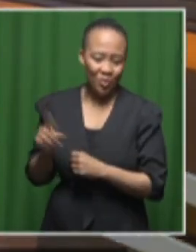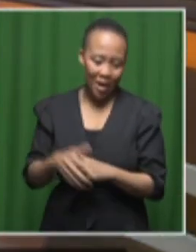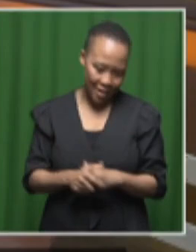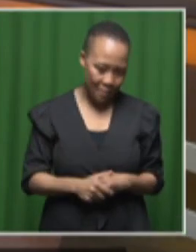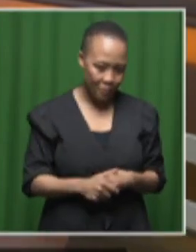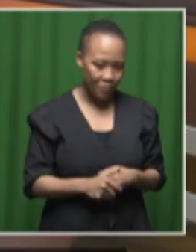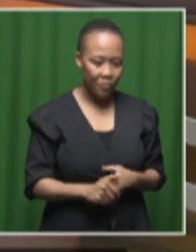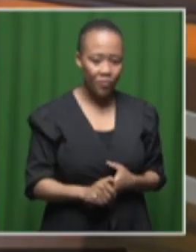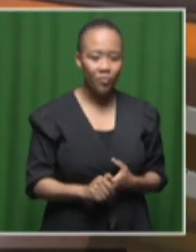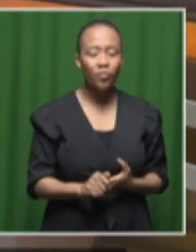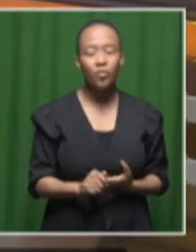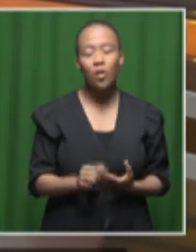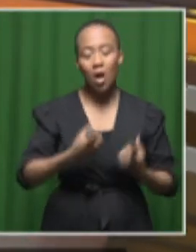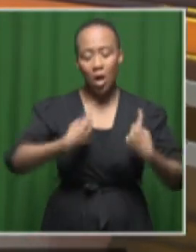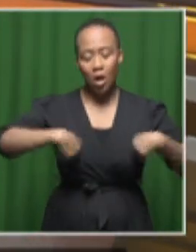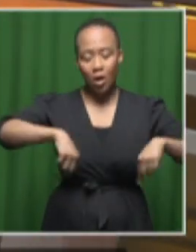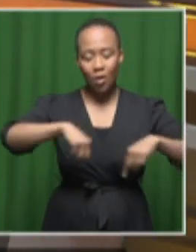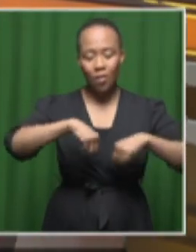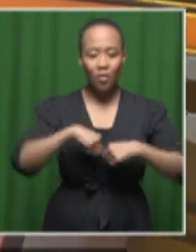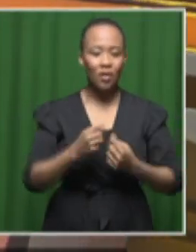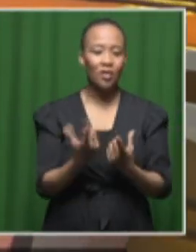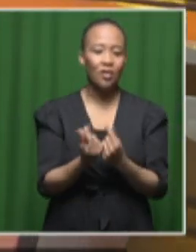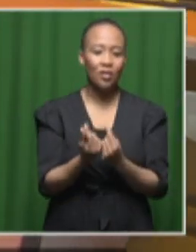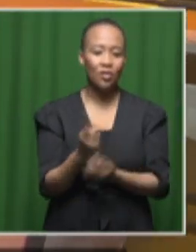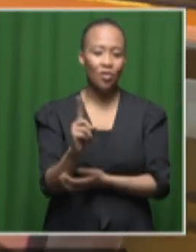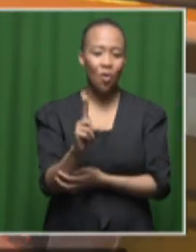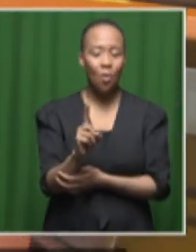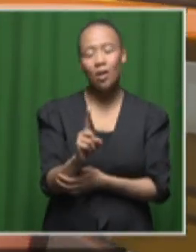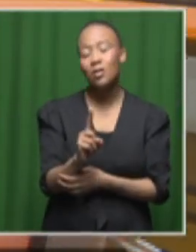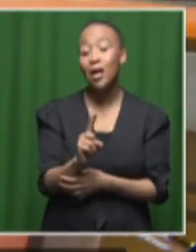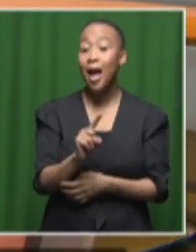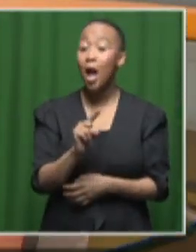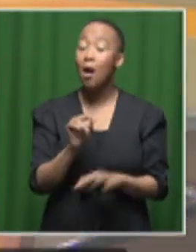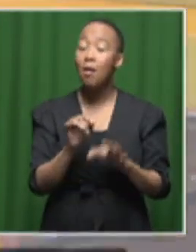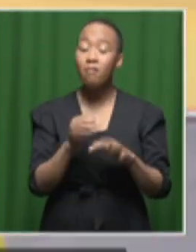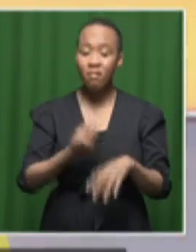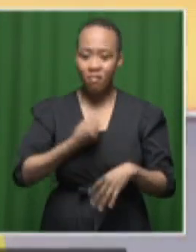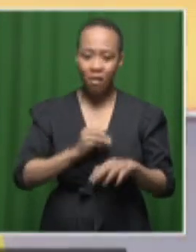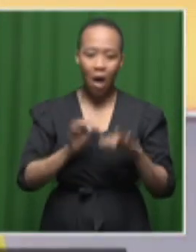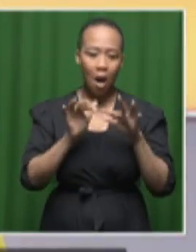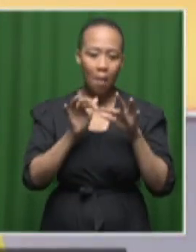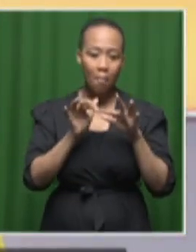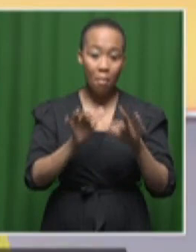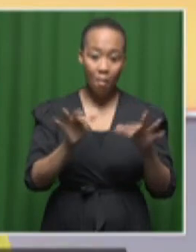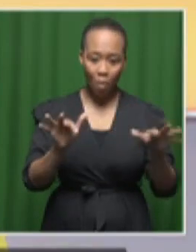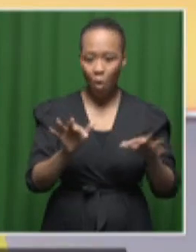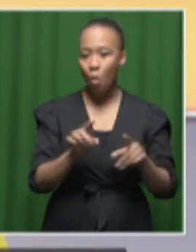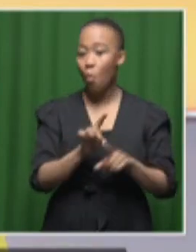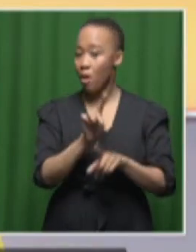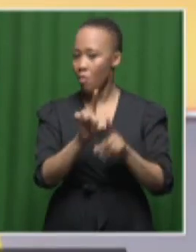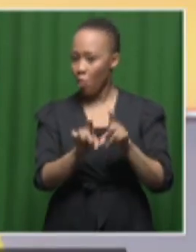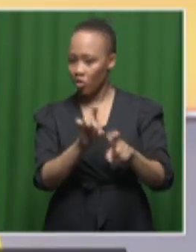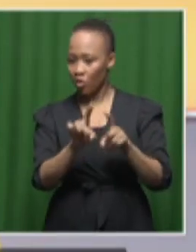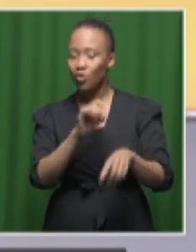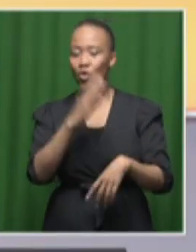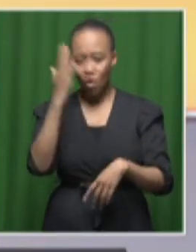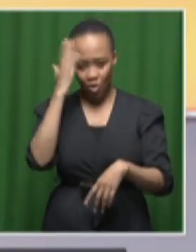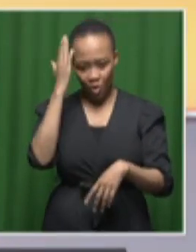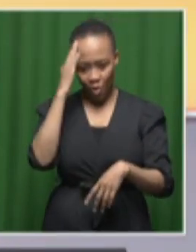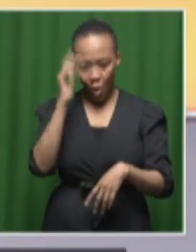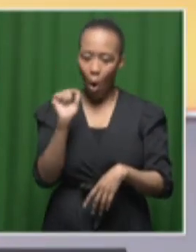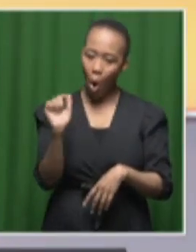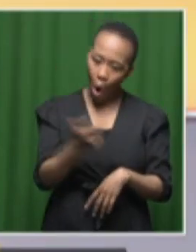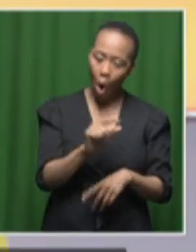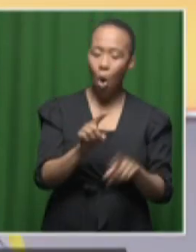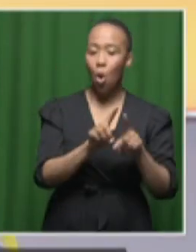much. But what we do, and it's part of the reason we ask so many young people, because they know one person has to answer all of the questions, right? So we